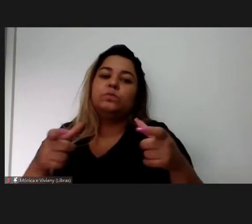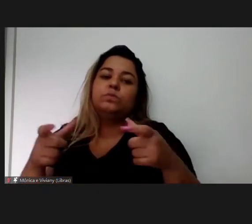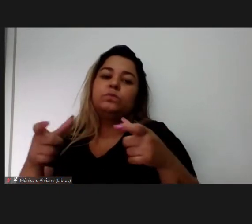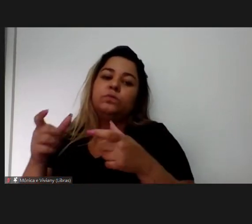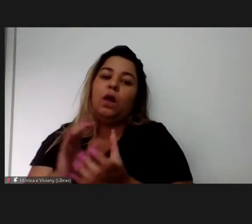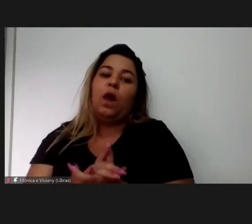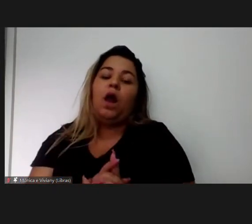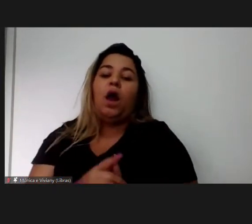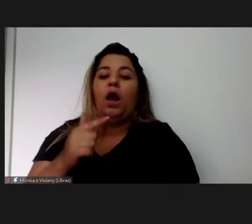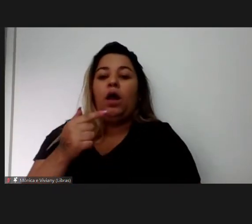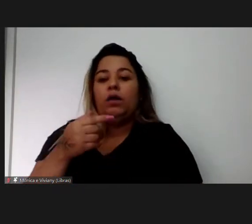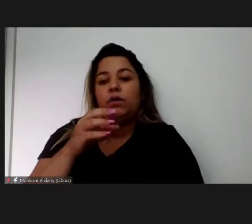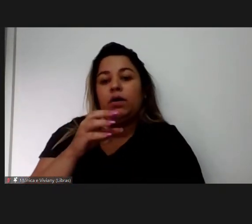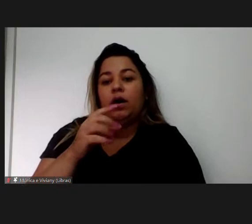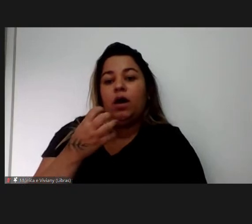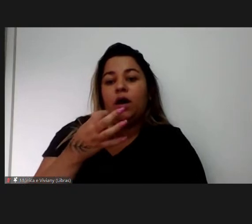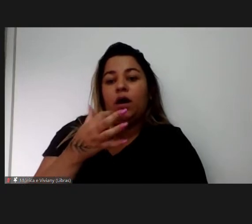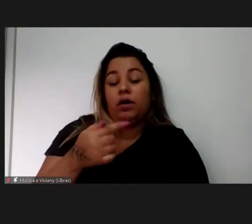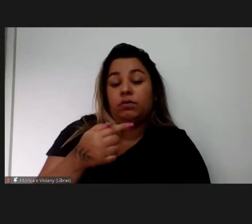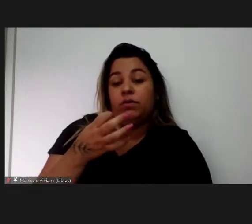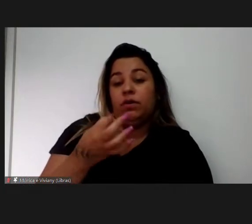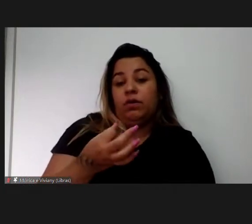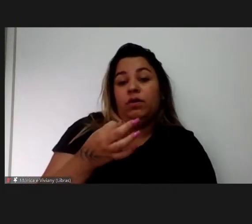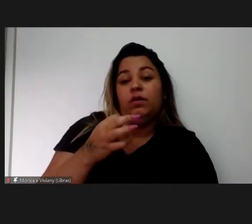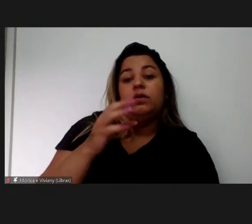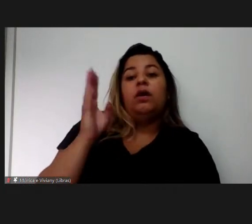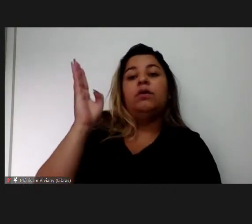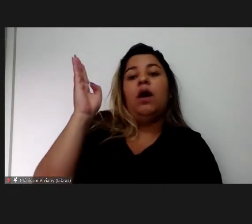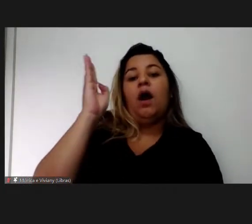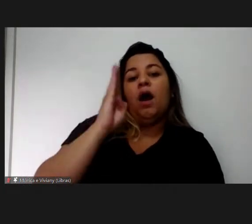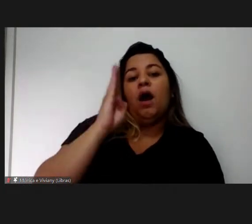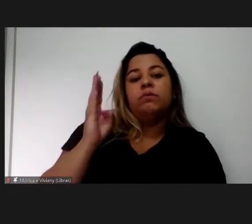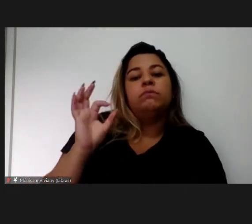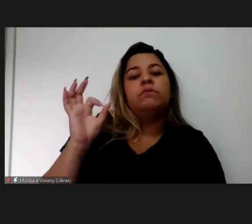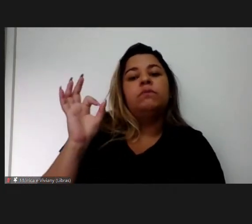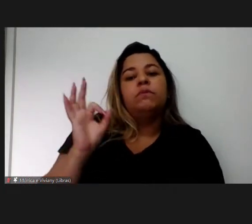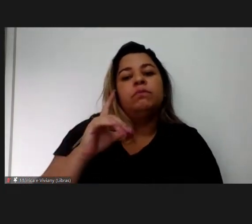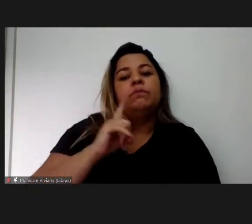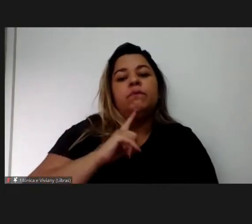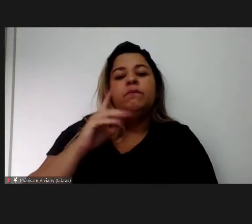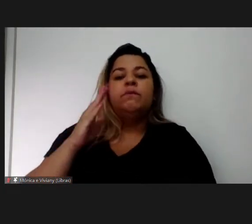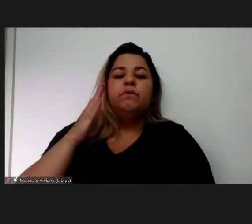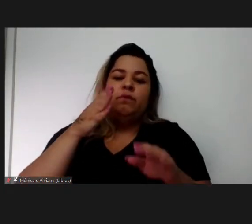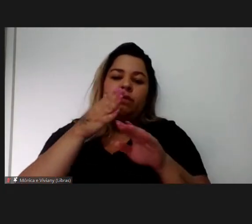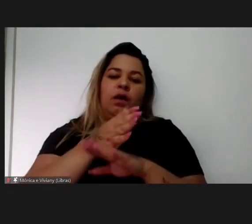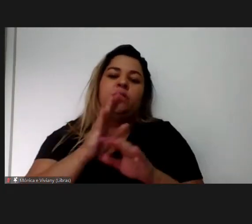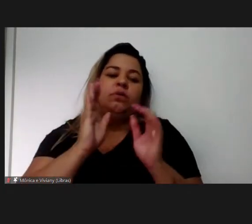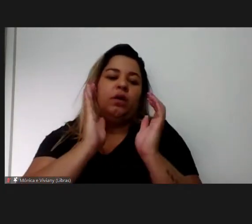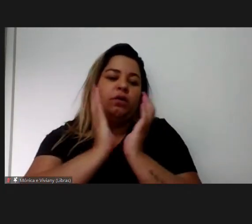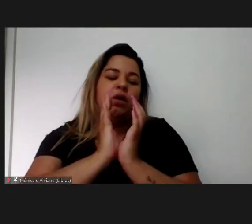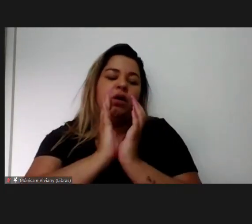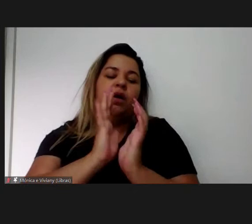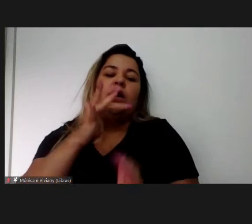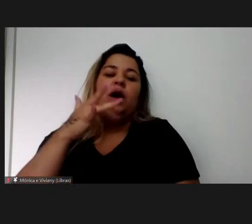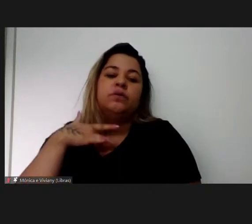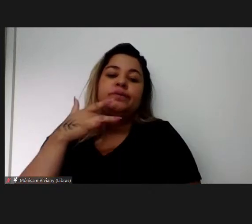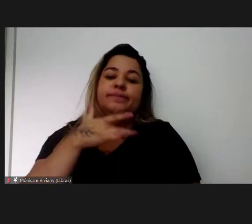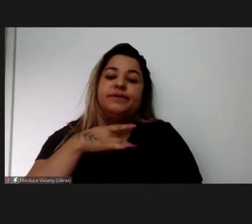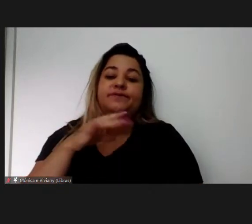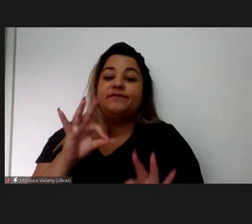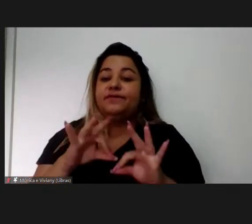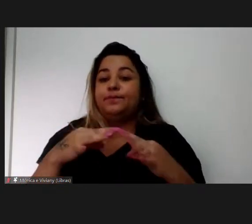territory. 70%, 76% of the Brazilian population has access, is covered by a team